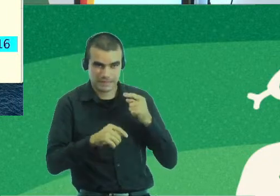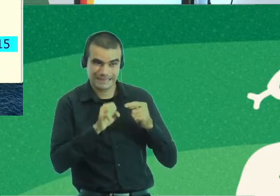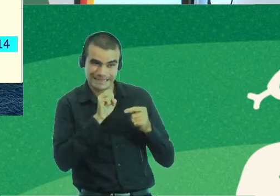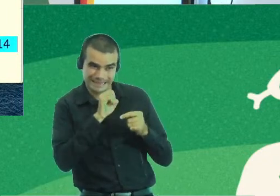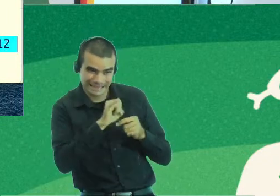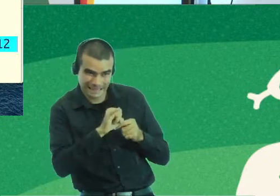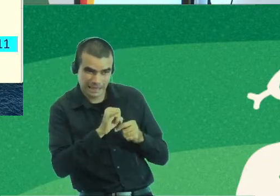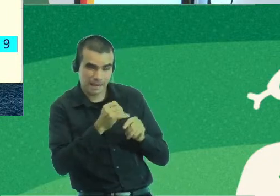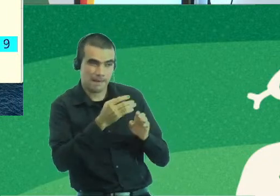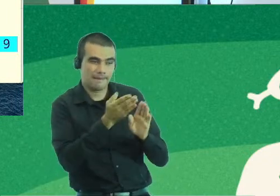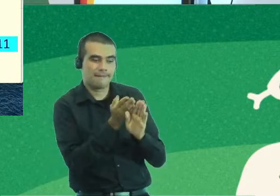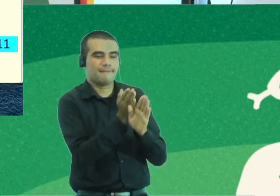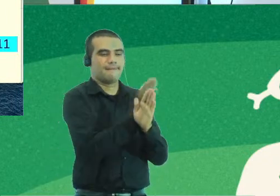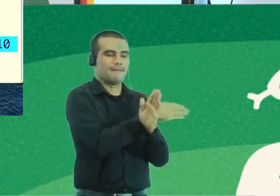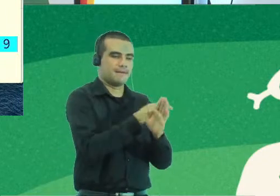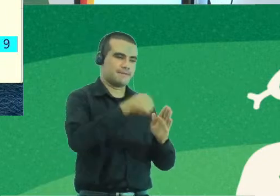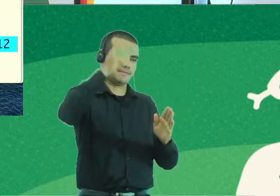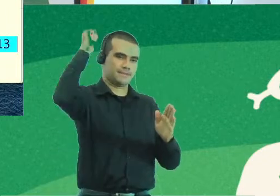say